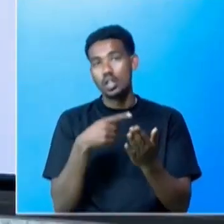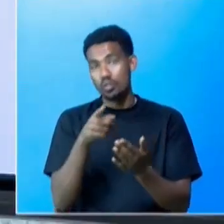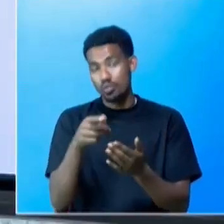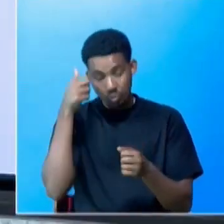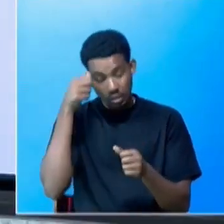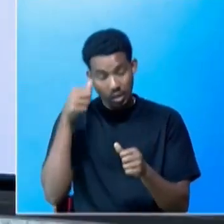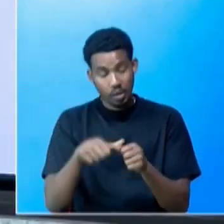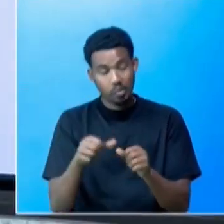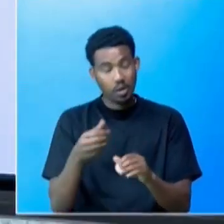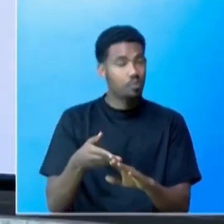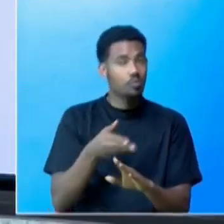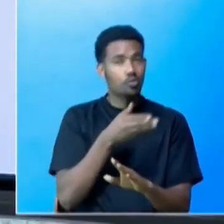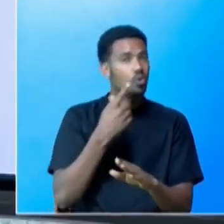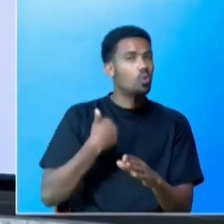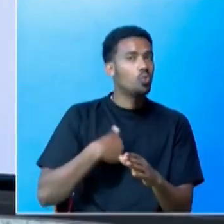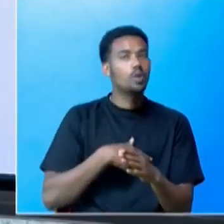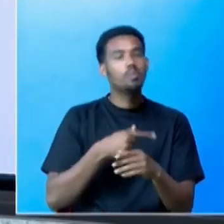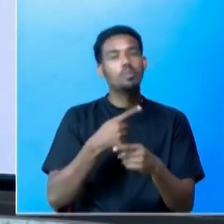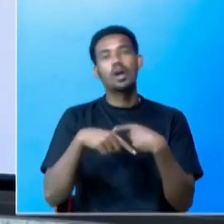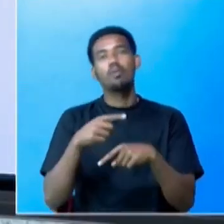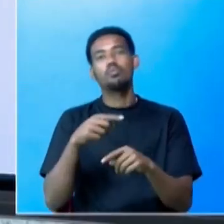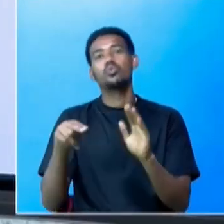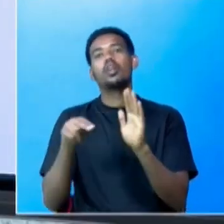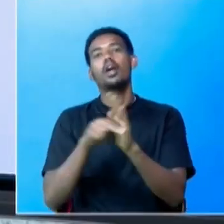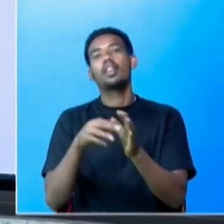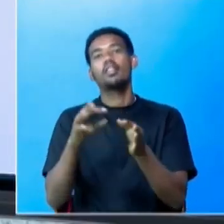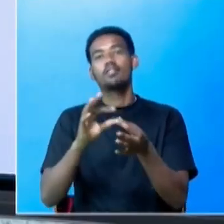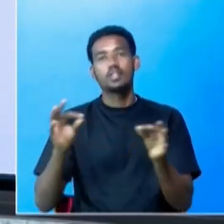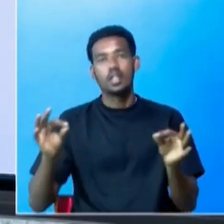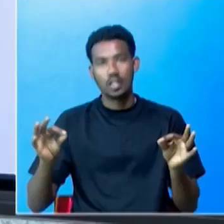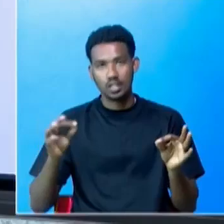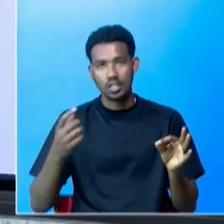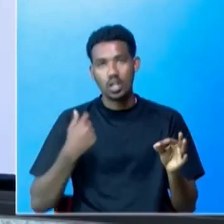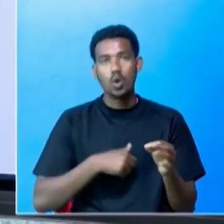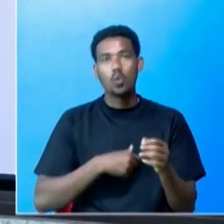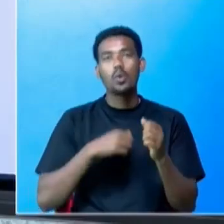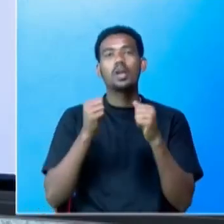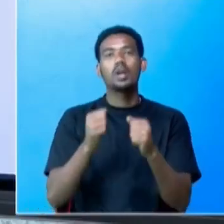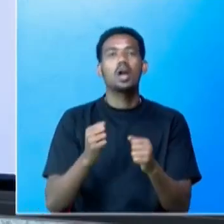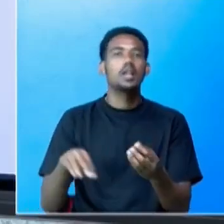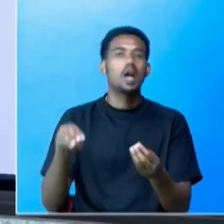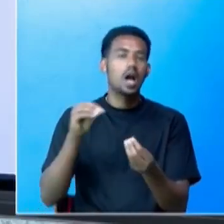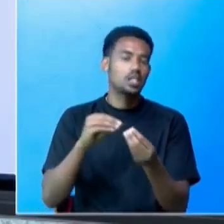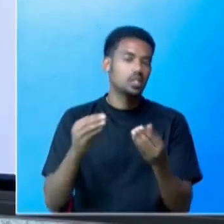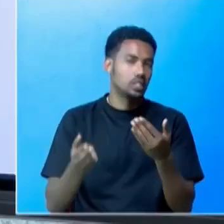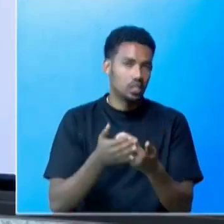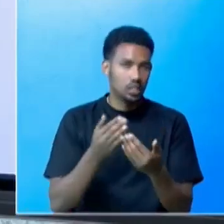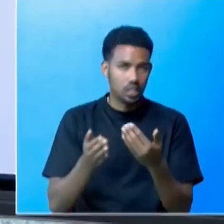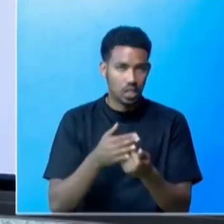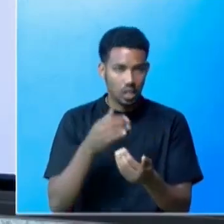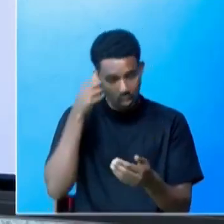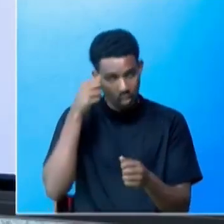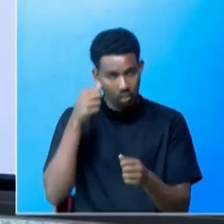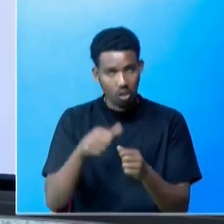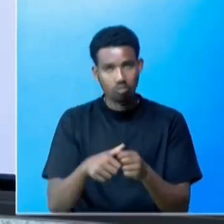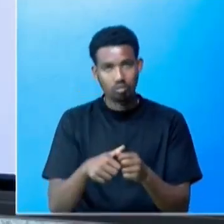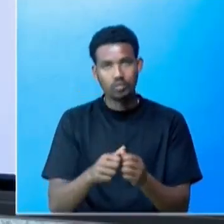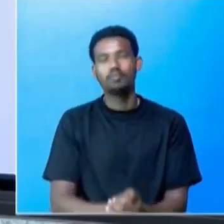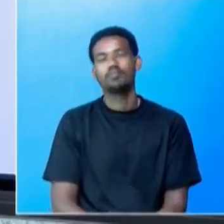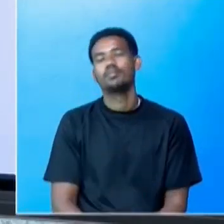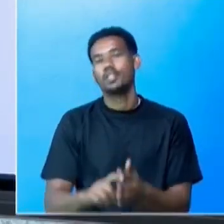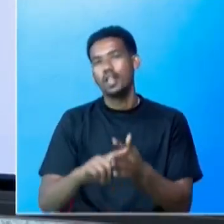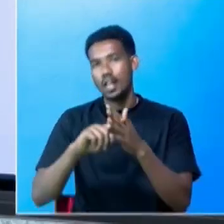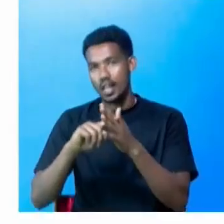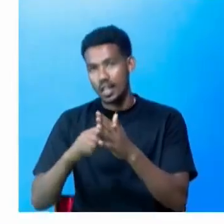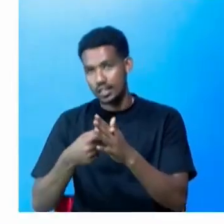remember before, when we come to negative sentences, we can add easily not. Let us start. When we